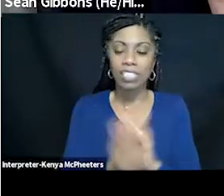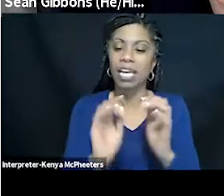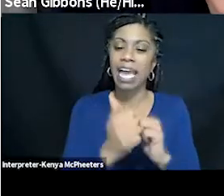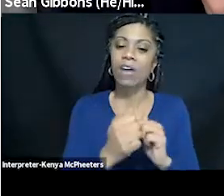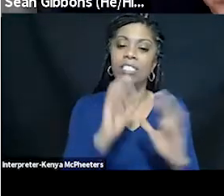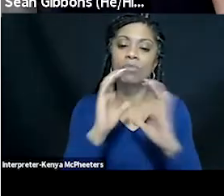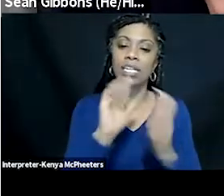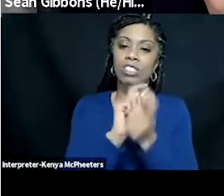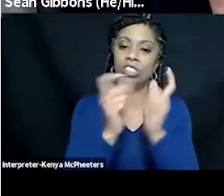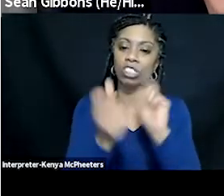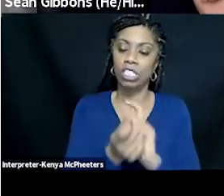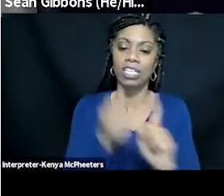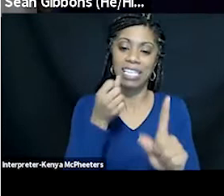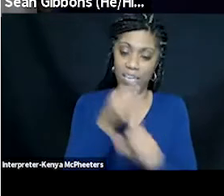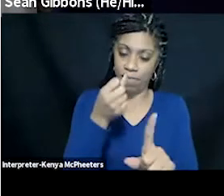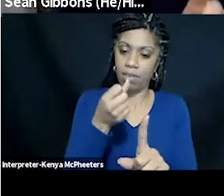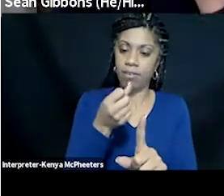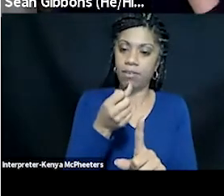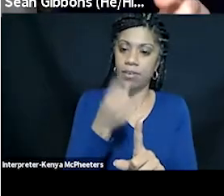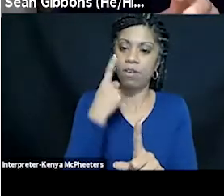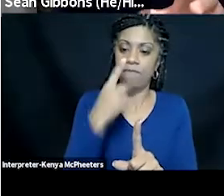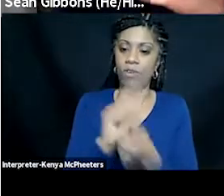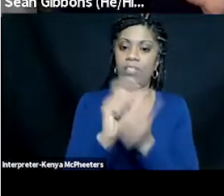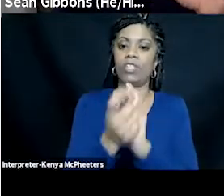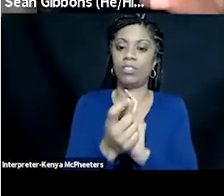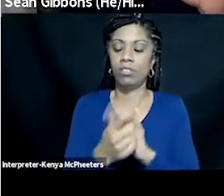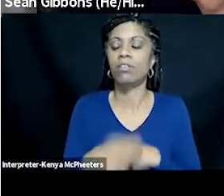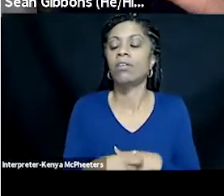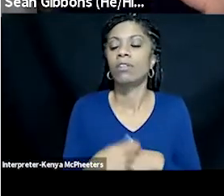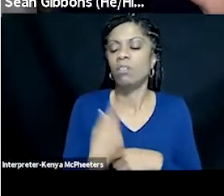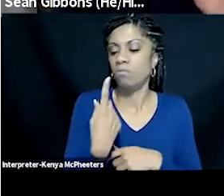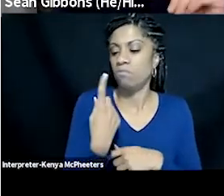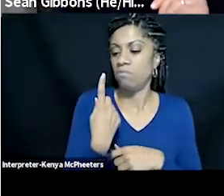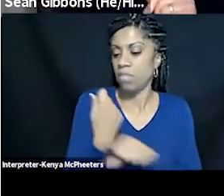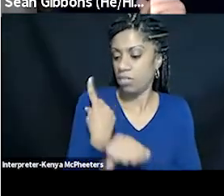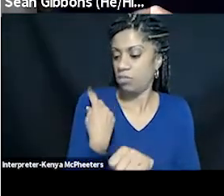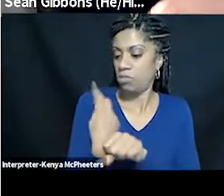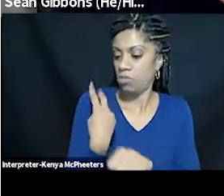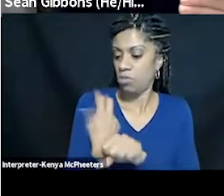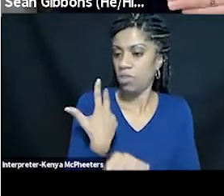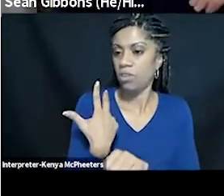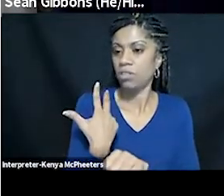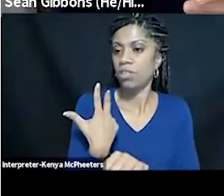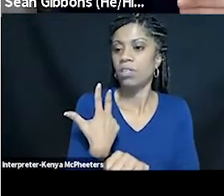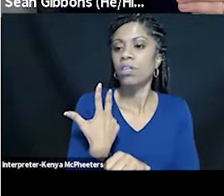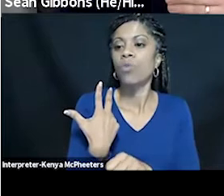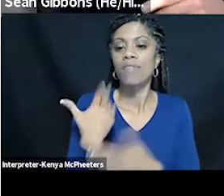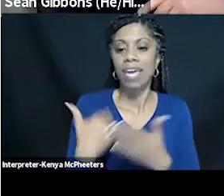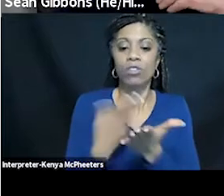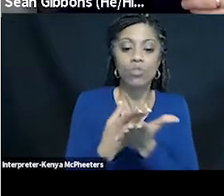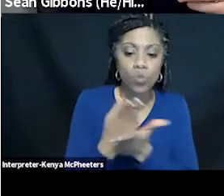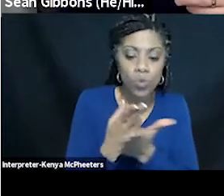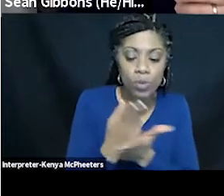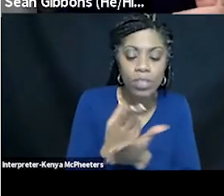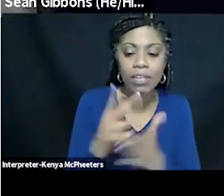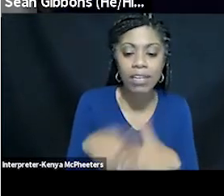on impact, how comms can help to transform the world. Last couple of years, we've had winners, been fortunate to be able to name folks like the Truth Initiative, that anti-smoking